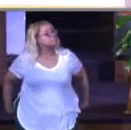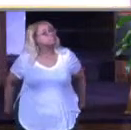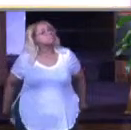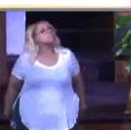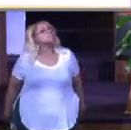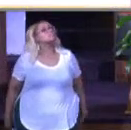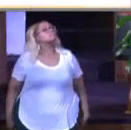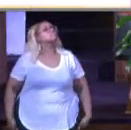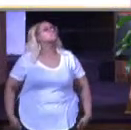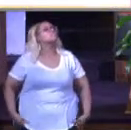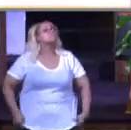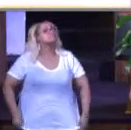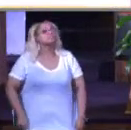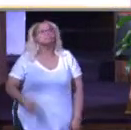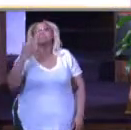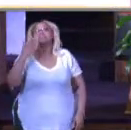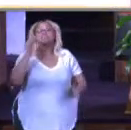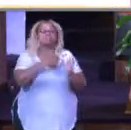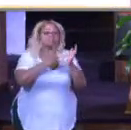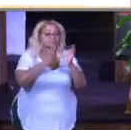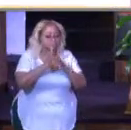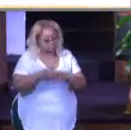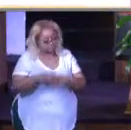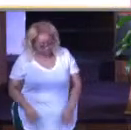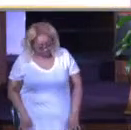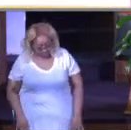Dear God, thank you. Thank you, God. Thank you, Jesus.